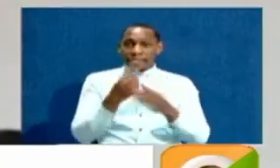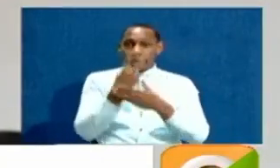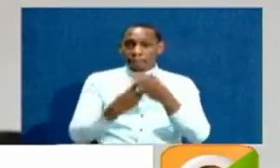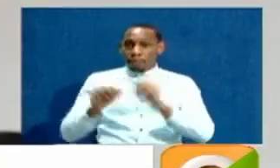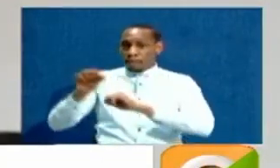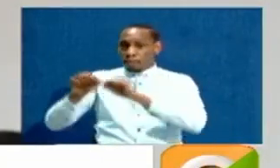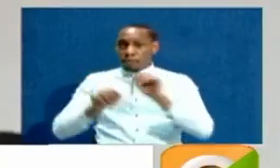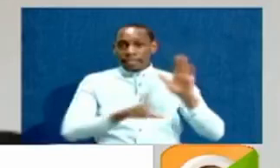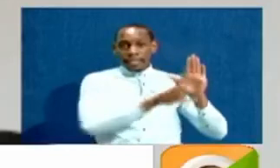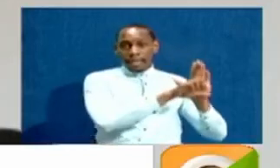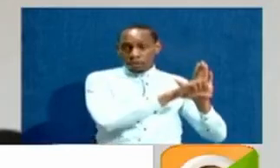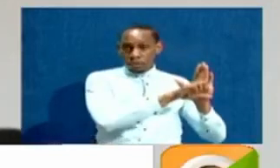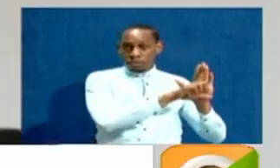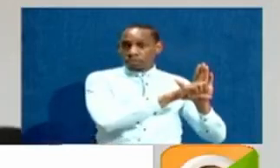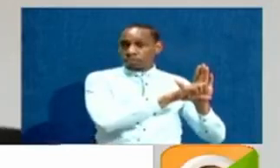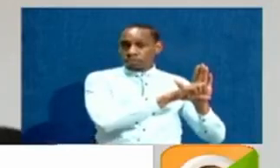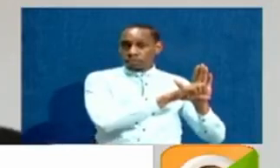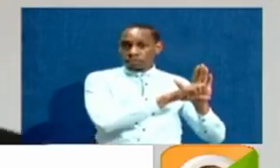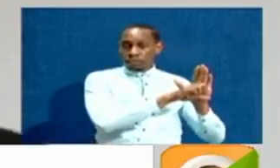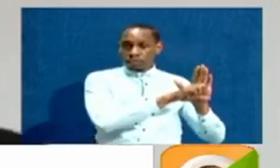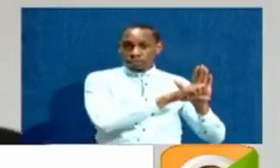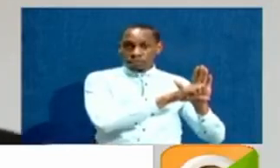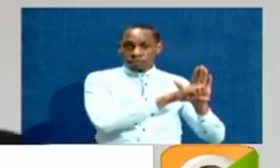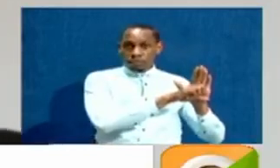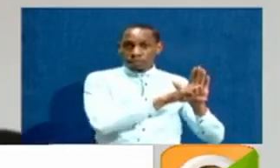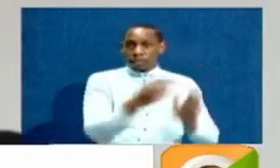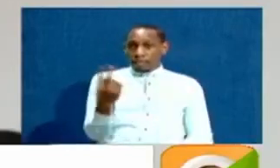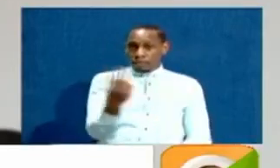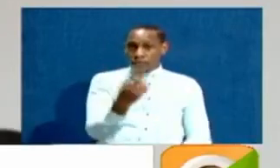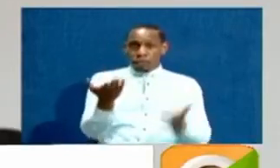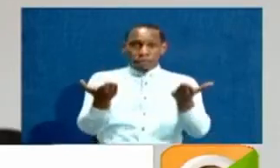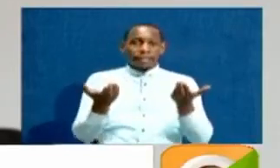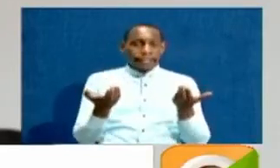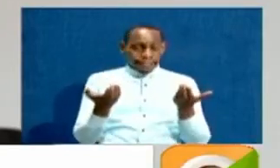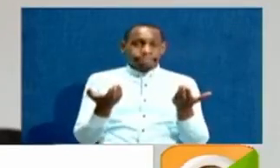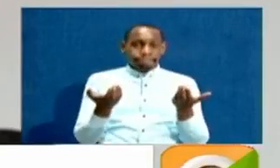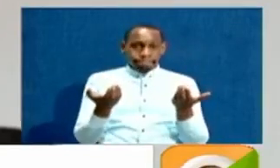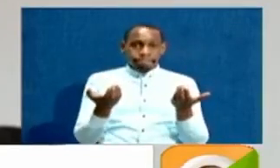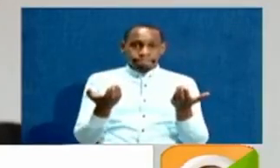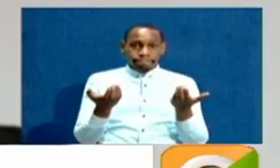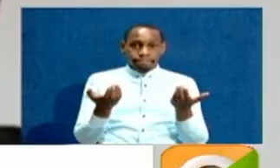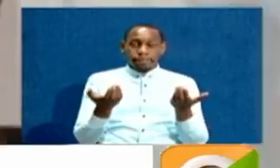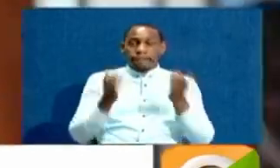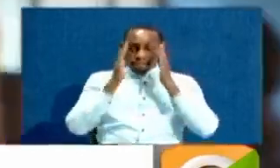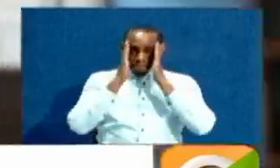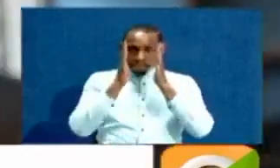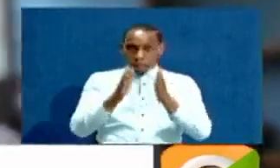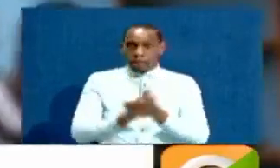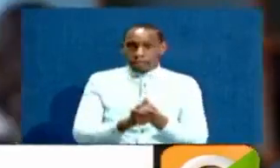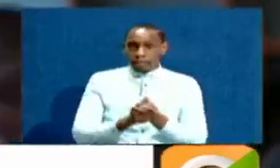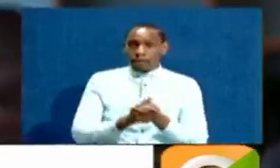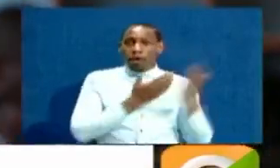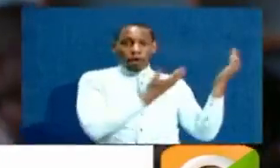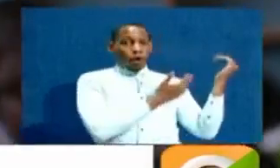both the martial art and the profession require some sense of commitment.